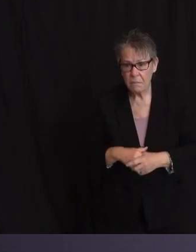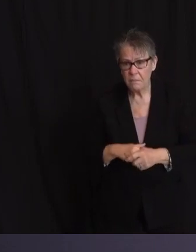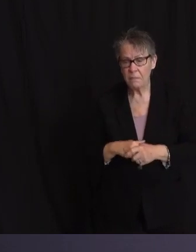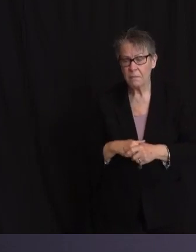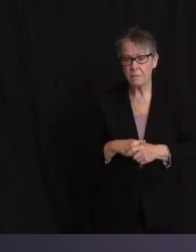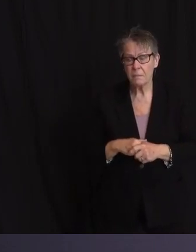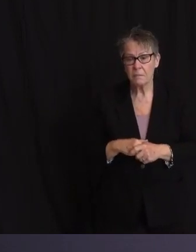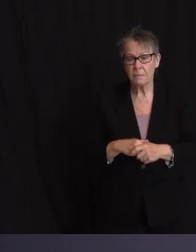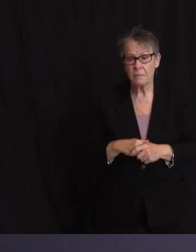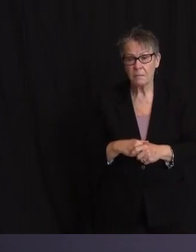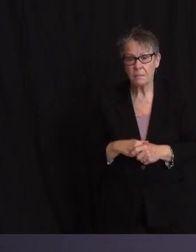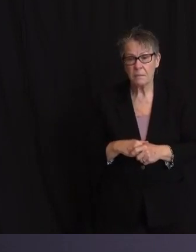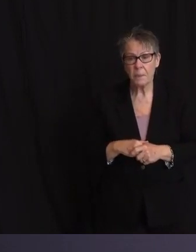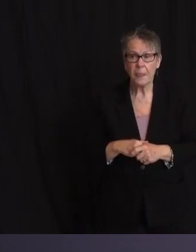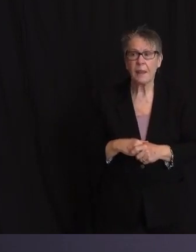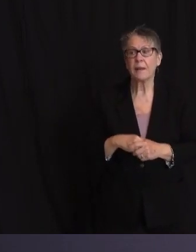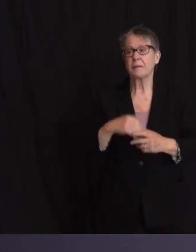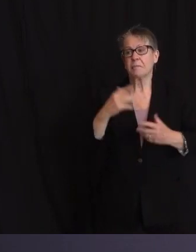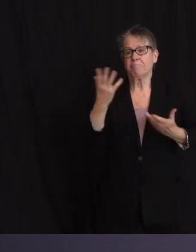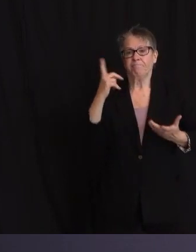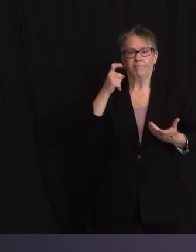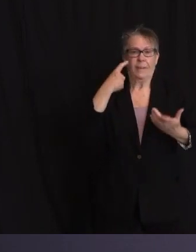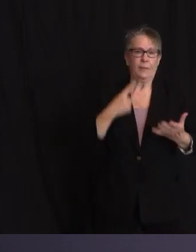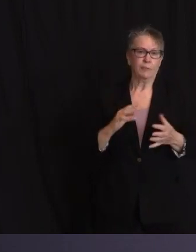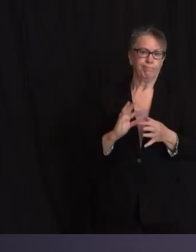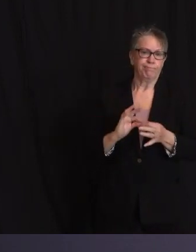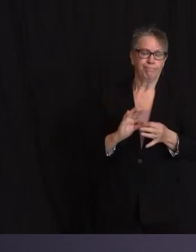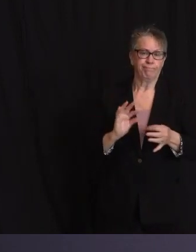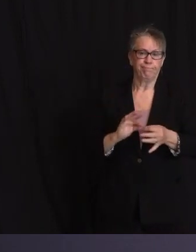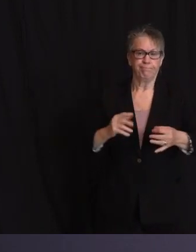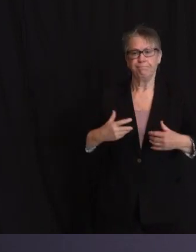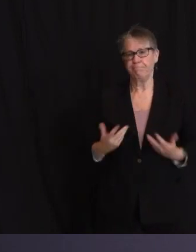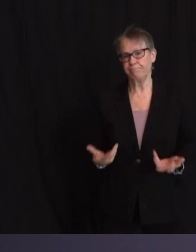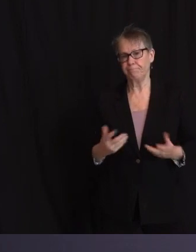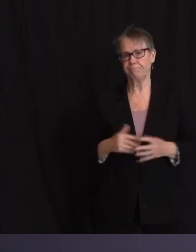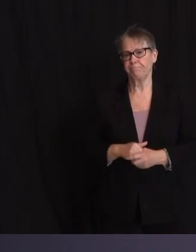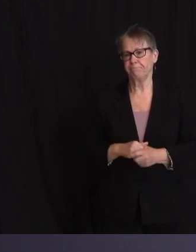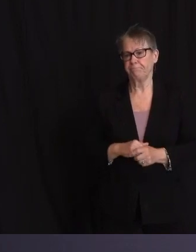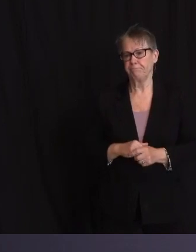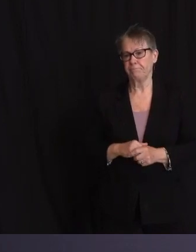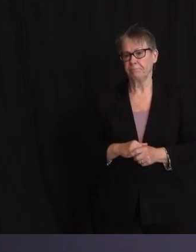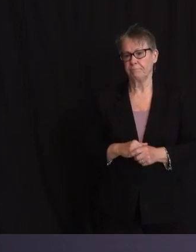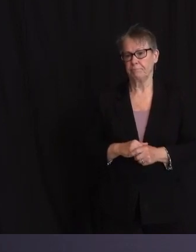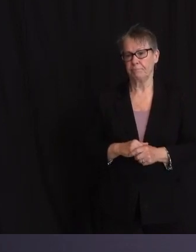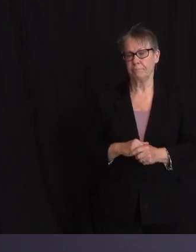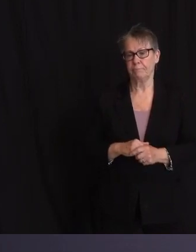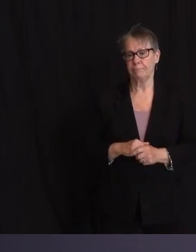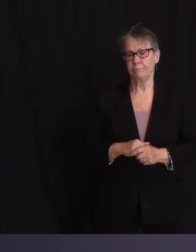and while I'm happy to hear this, I just want to reiterate something I've been saying.